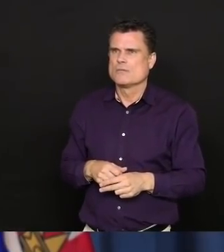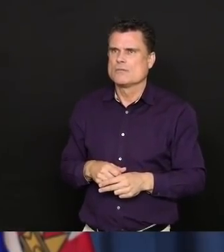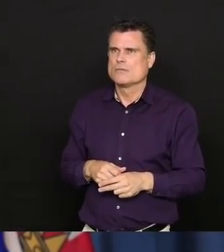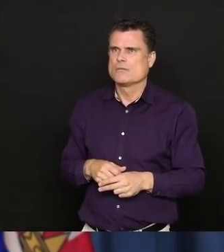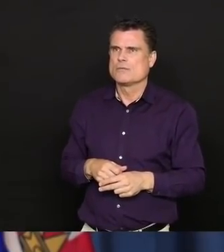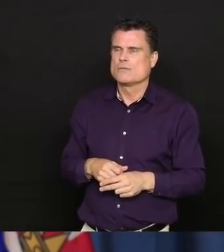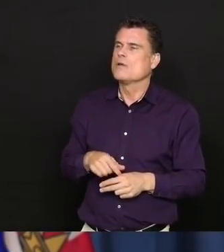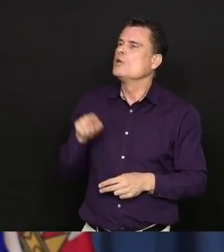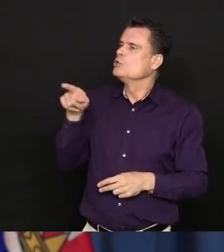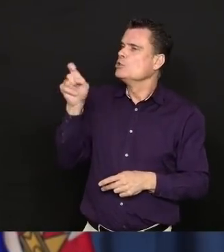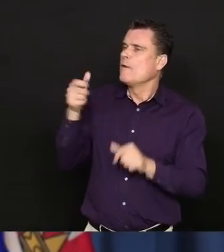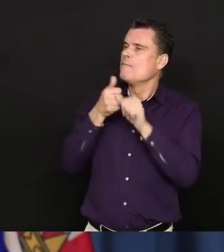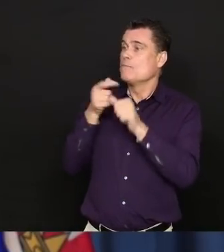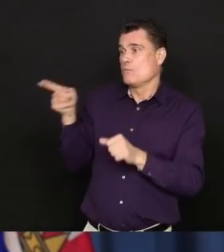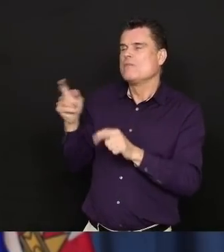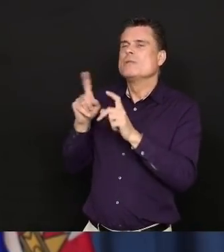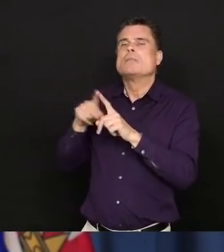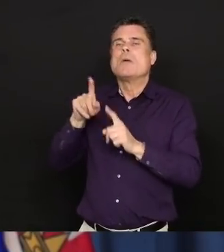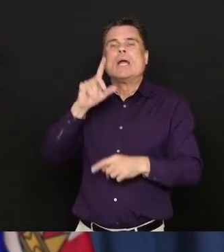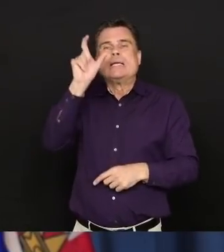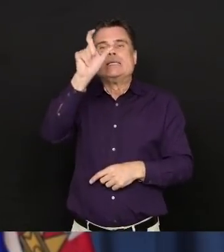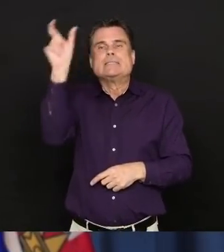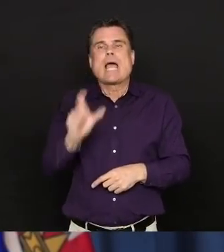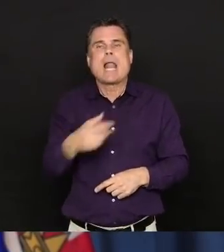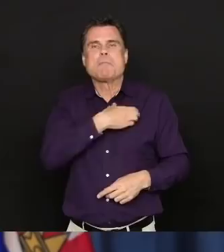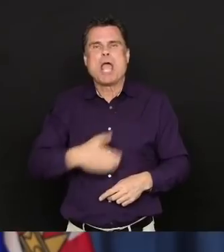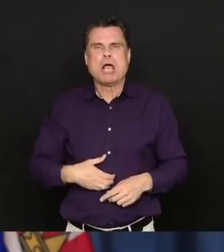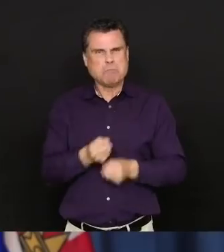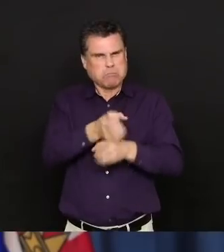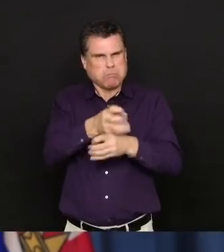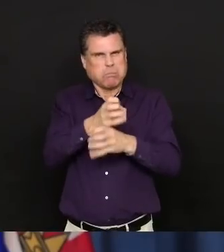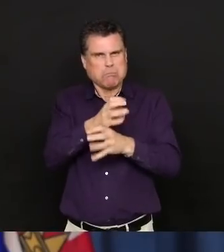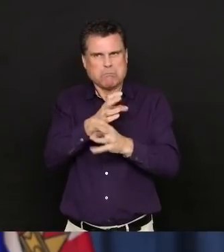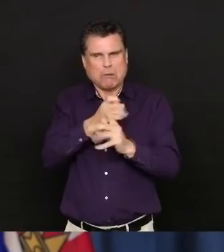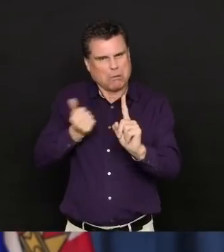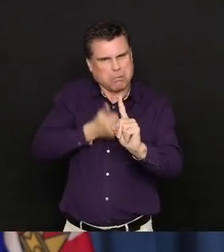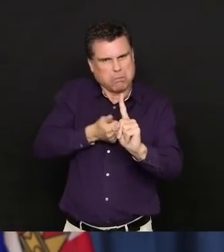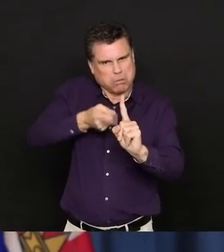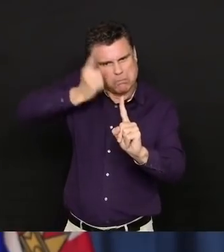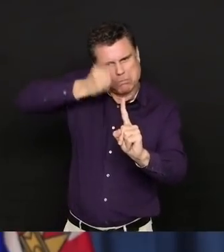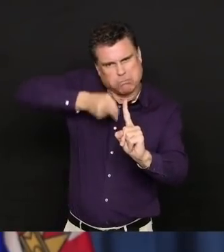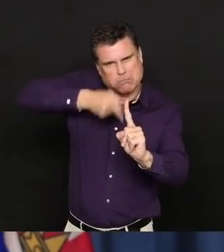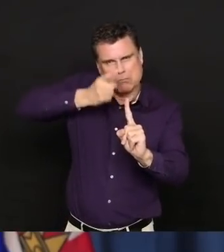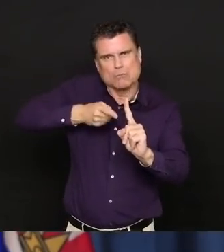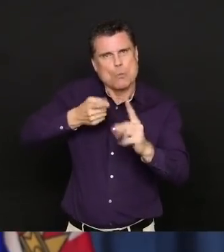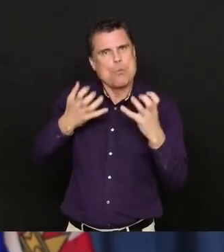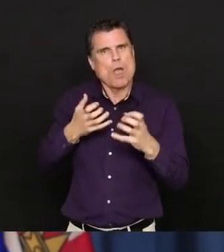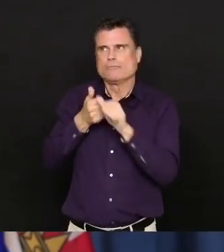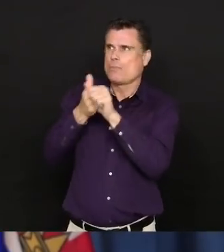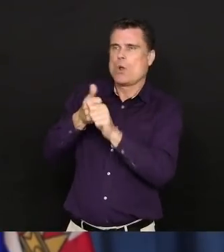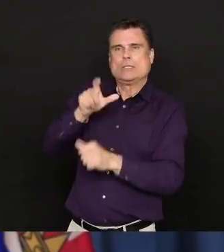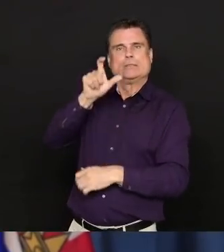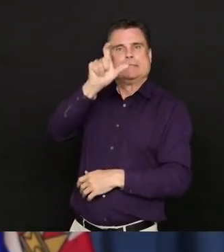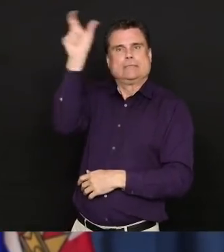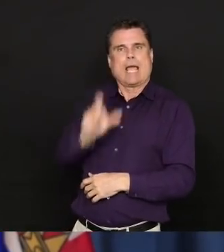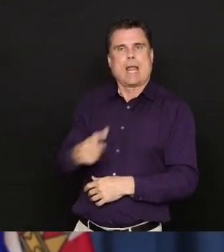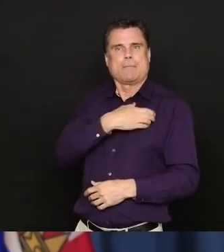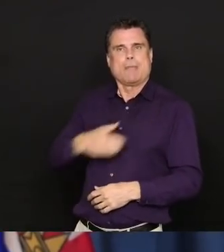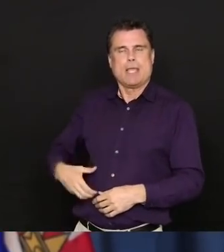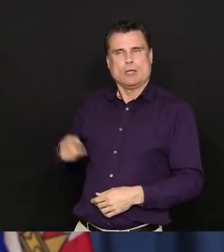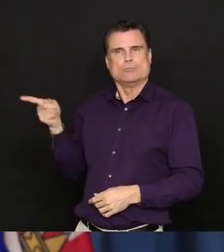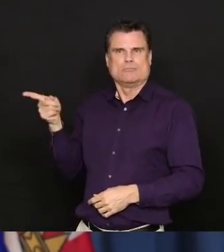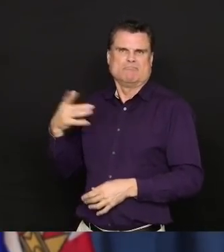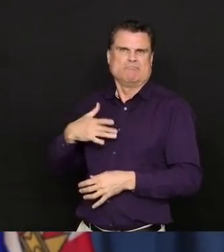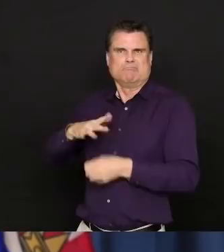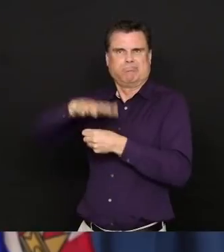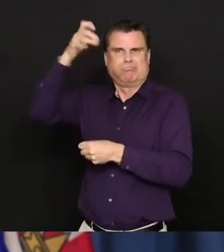challenge around parking. I think people have always asked these questions, why don't you move more quickly on parking issues? We froze parking rates when I became Minister